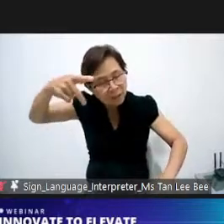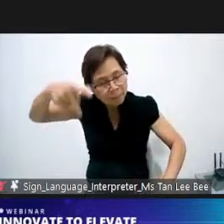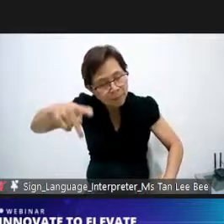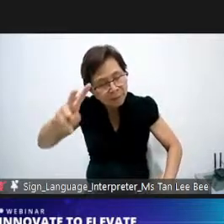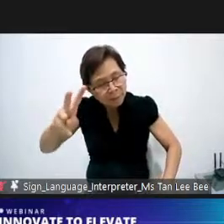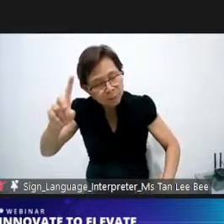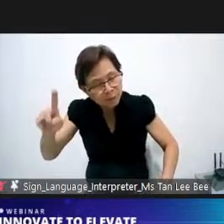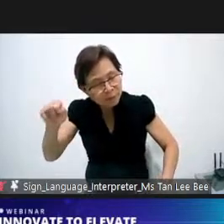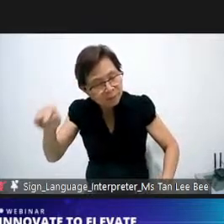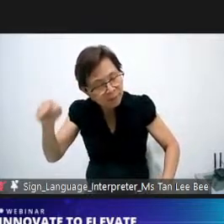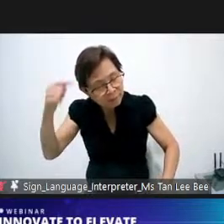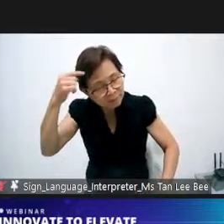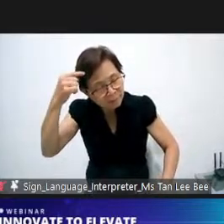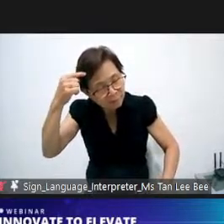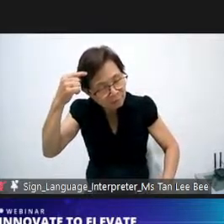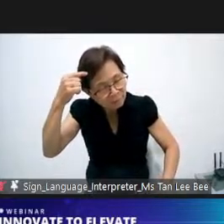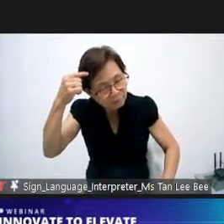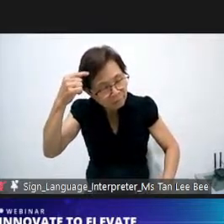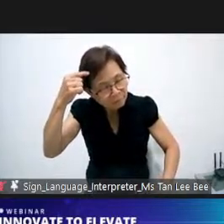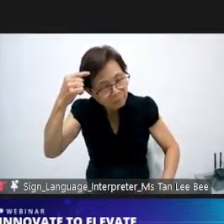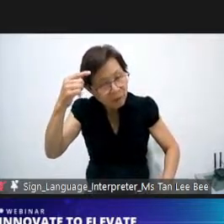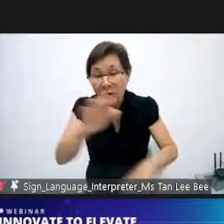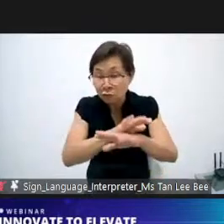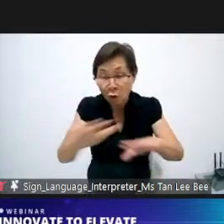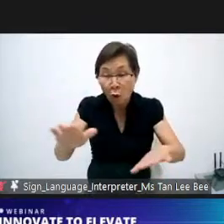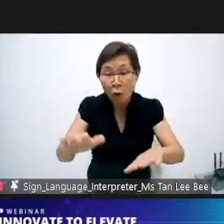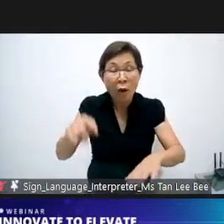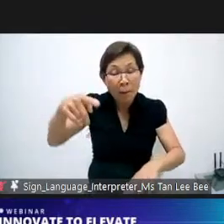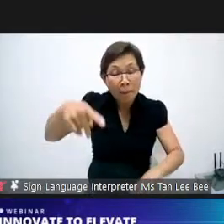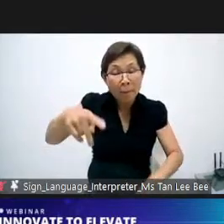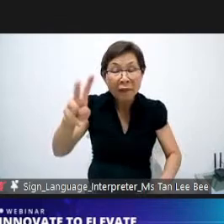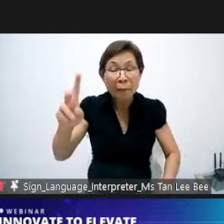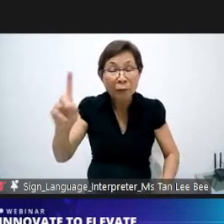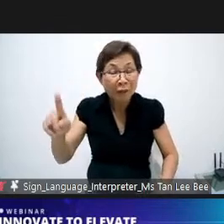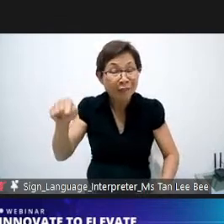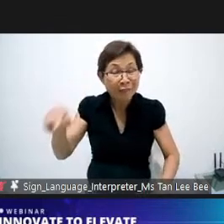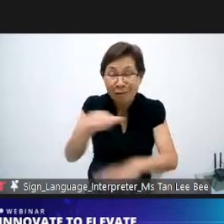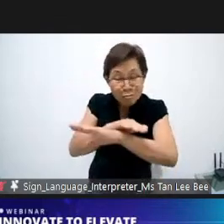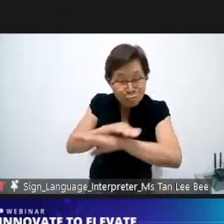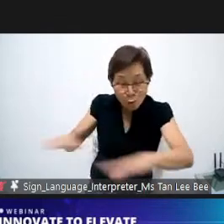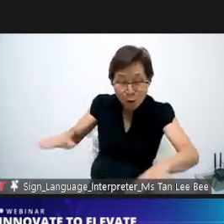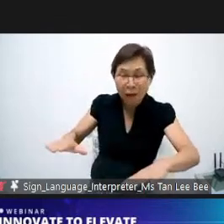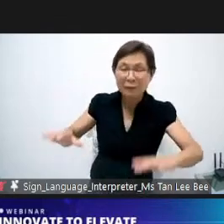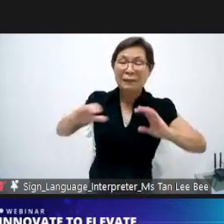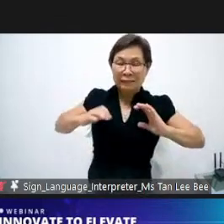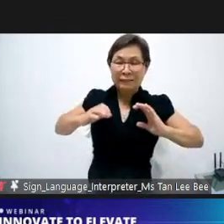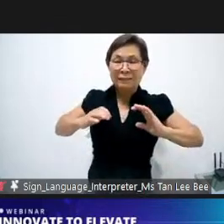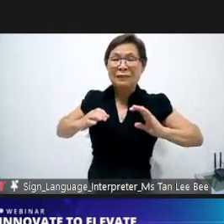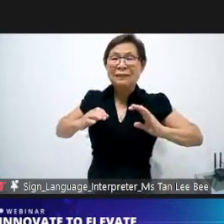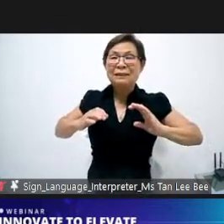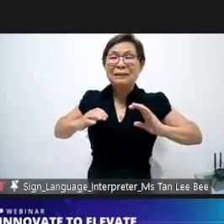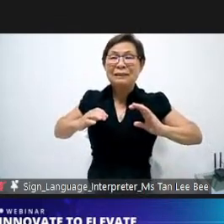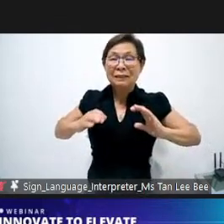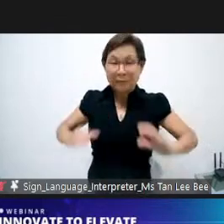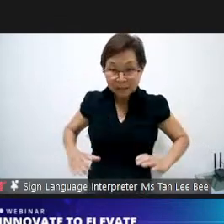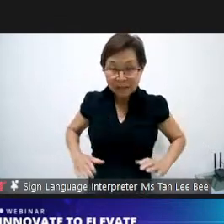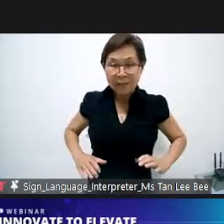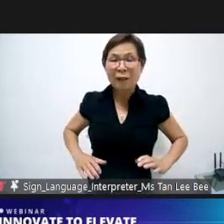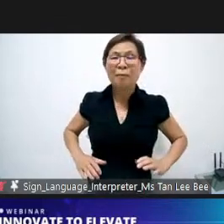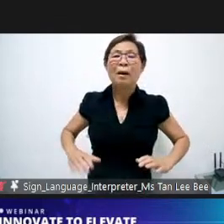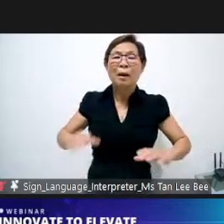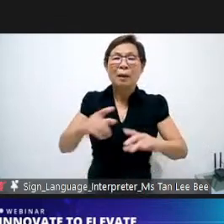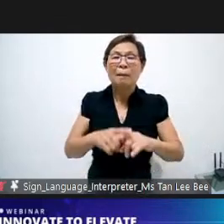PWD is not disability but disability. Thank you